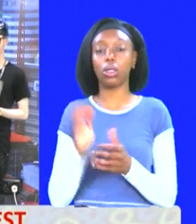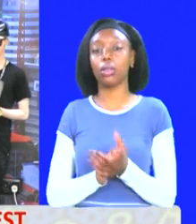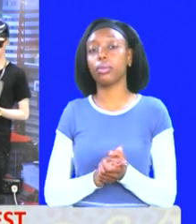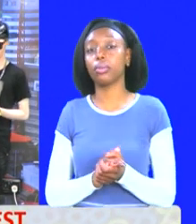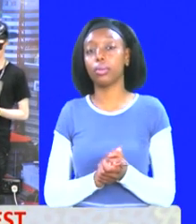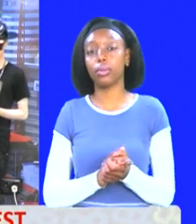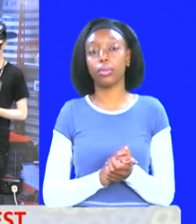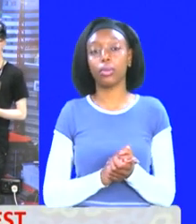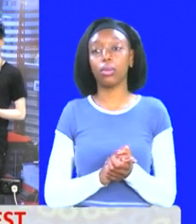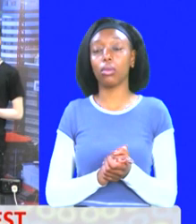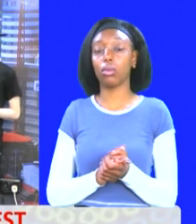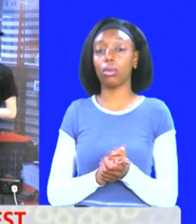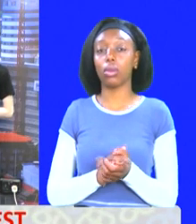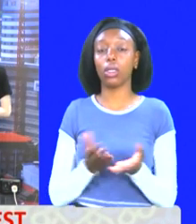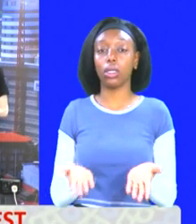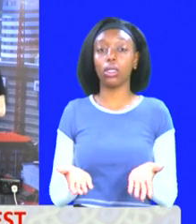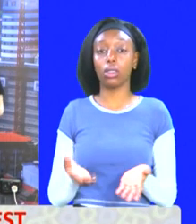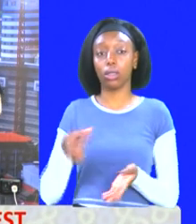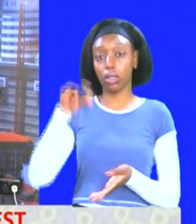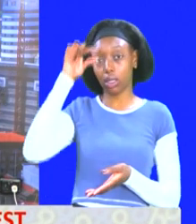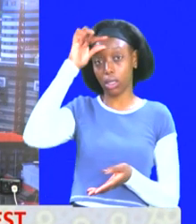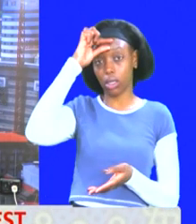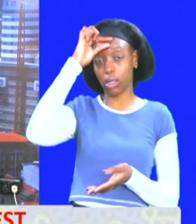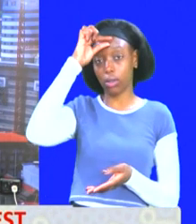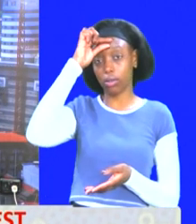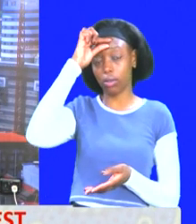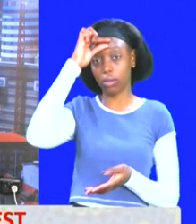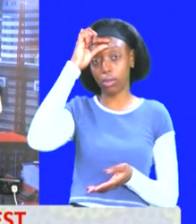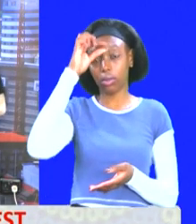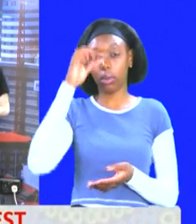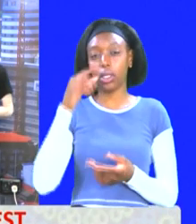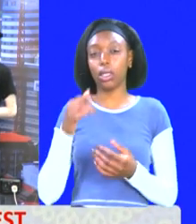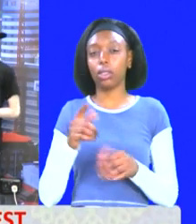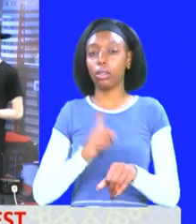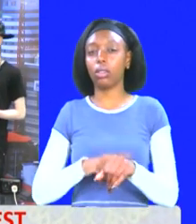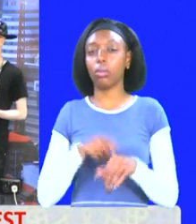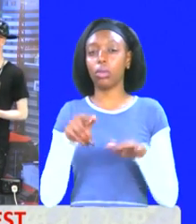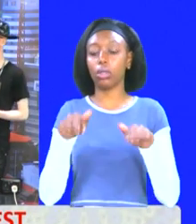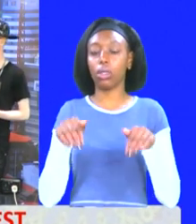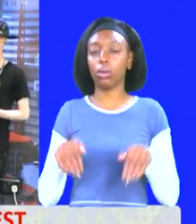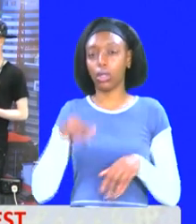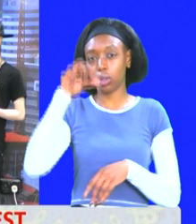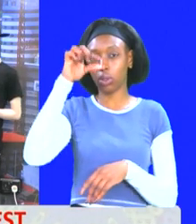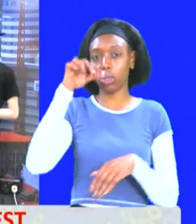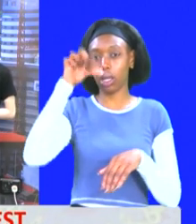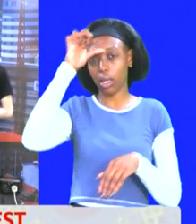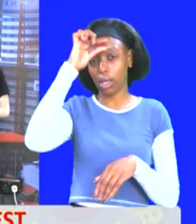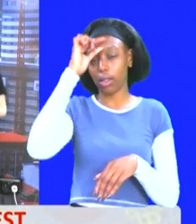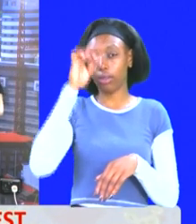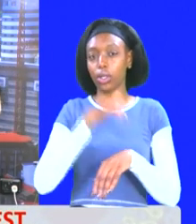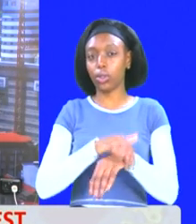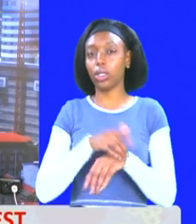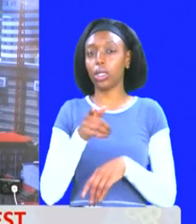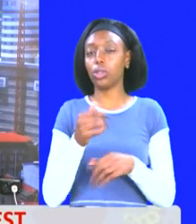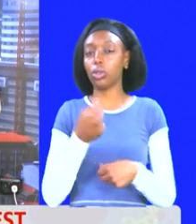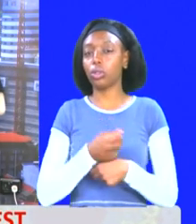ni kweli? I think that this was just making TikTok to be famous. Sio ni kamata. I hope. I hope you're just making the TikTok to be more